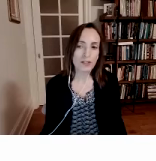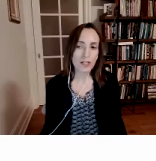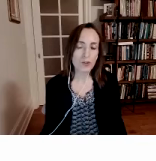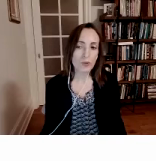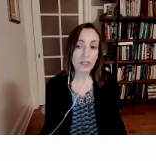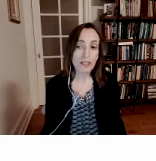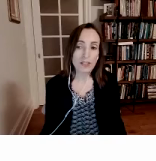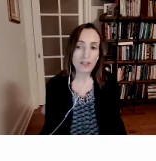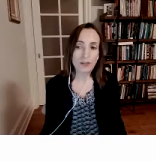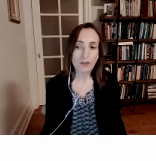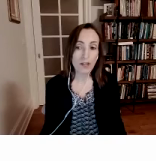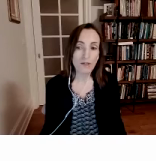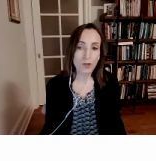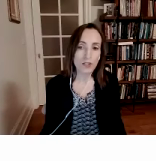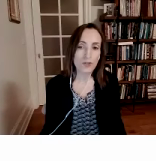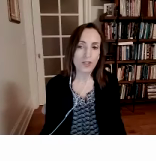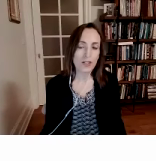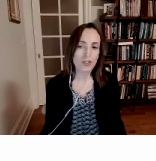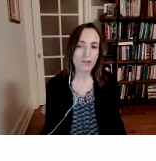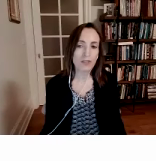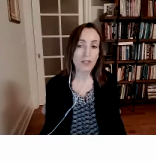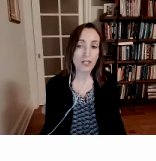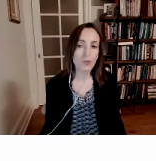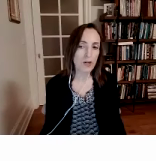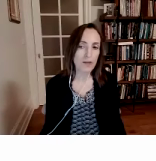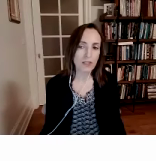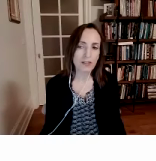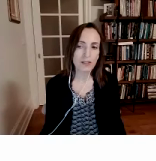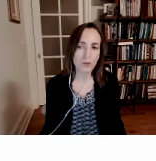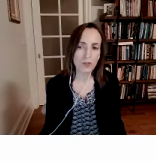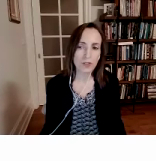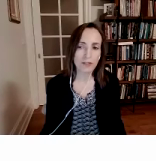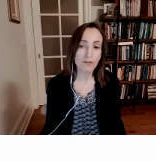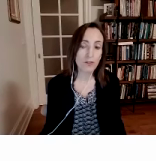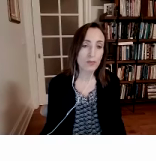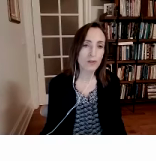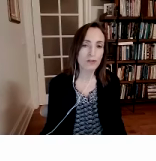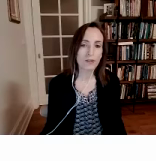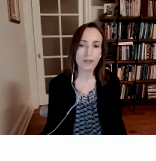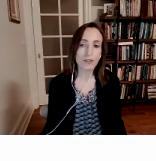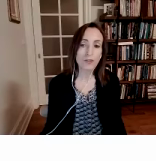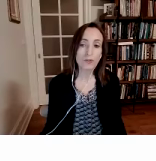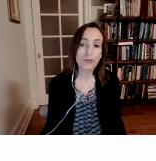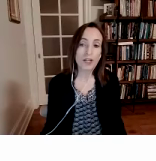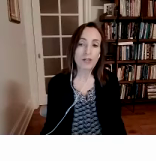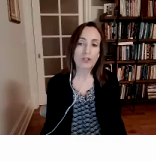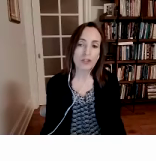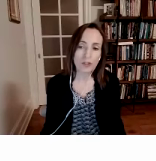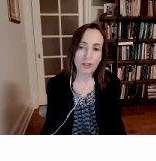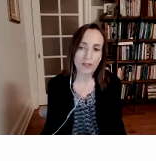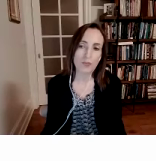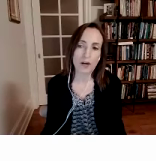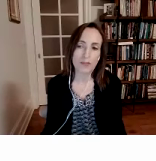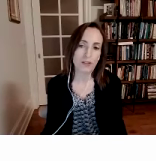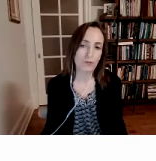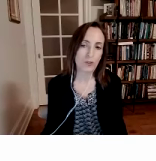that are contextually given or not focused are generally less prominent than words that are inferable or unused, which in turn